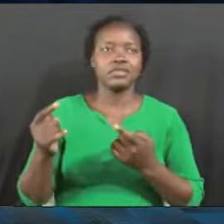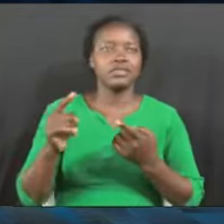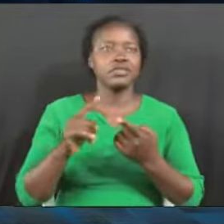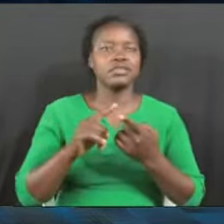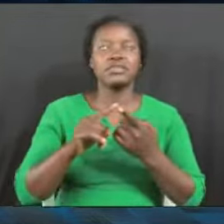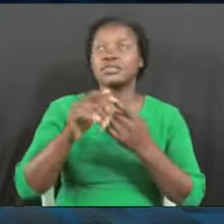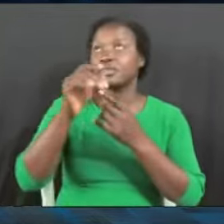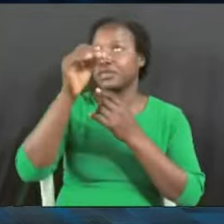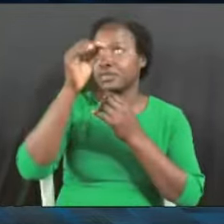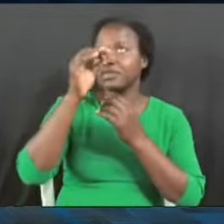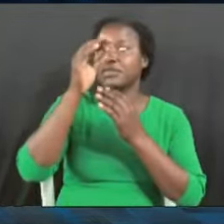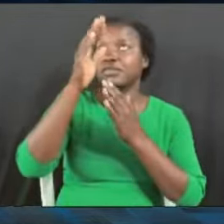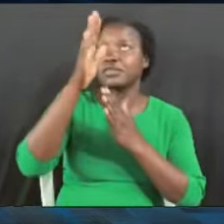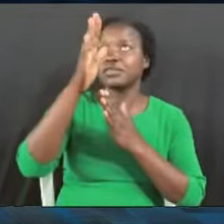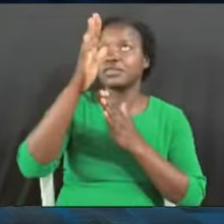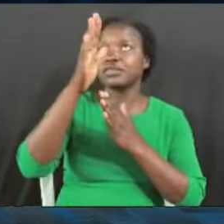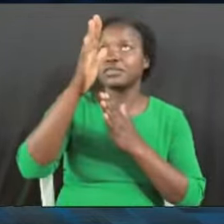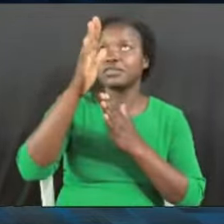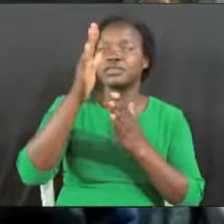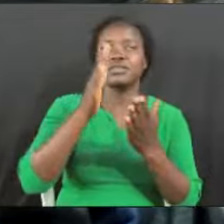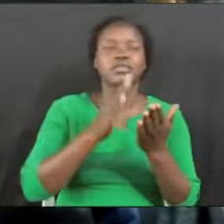To the Father,